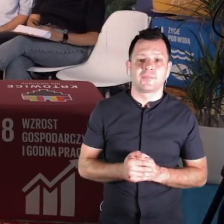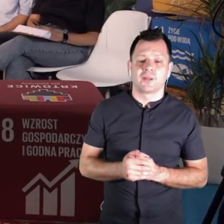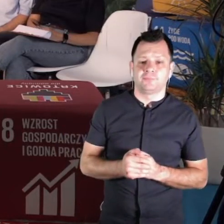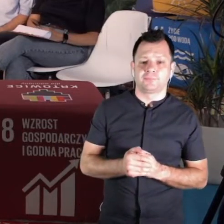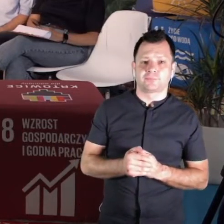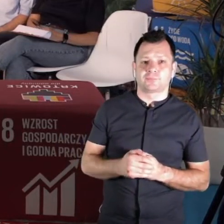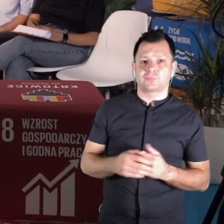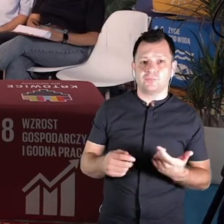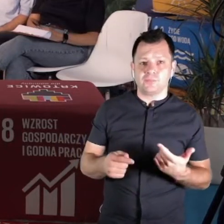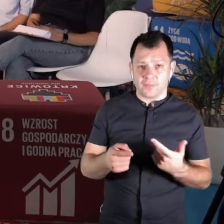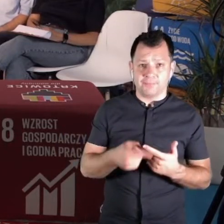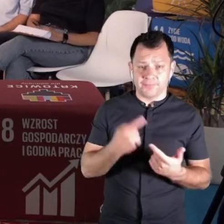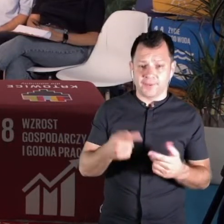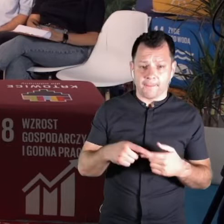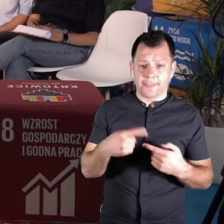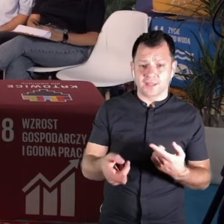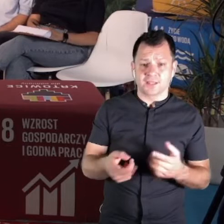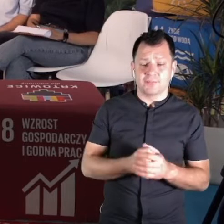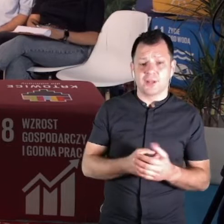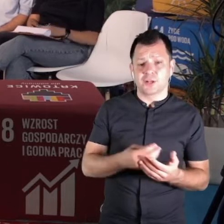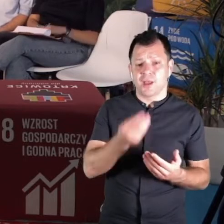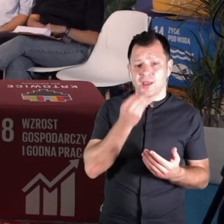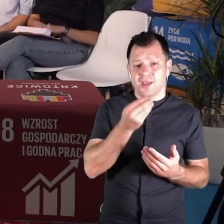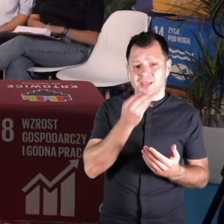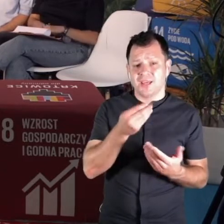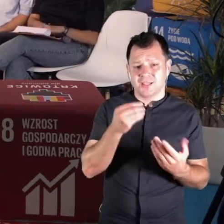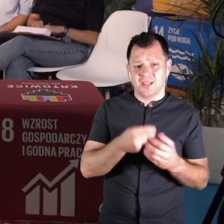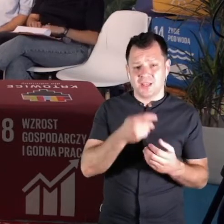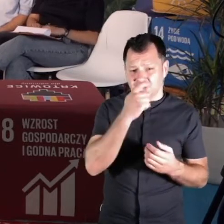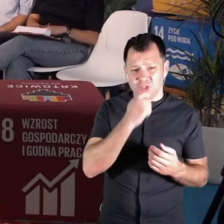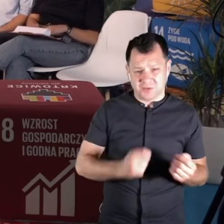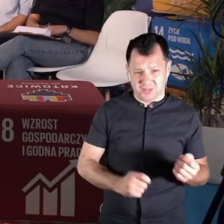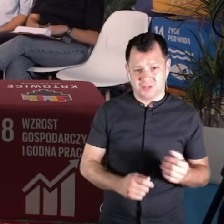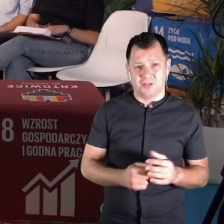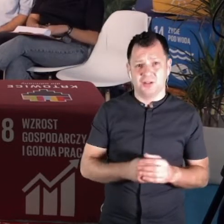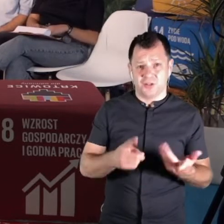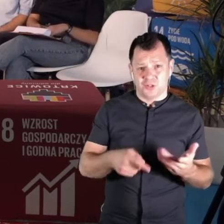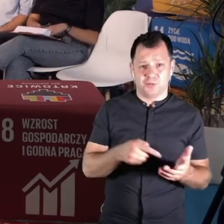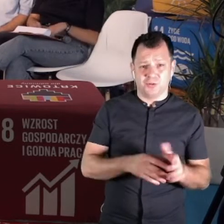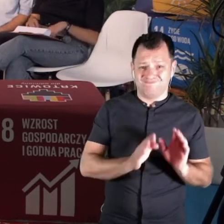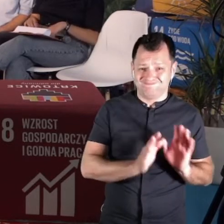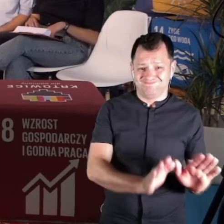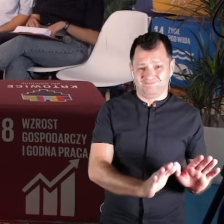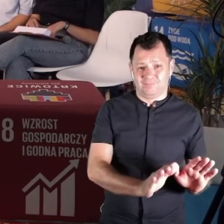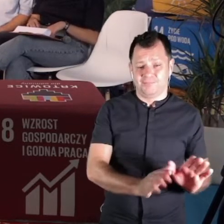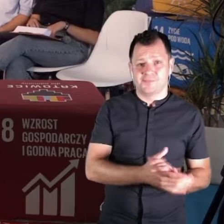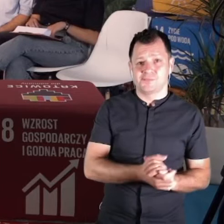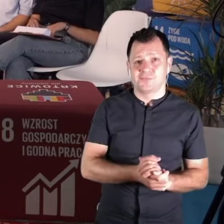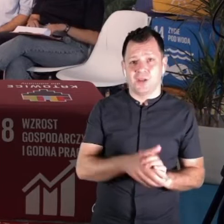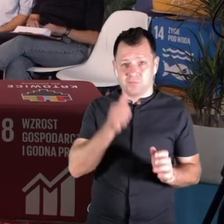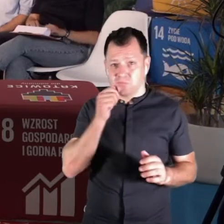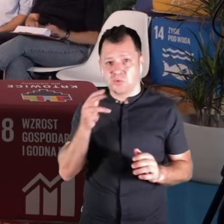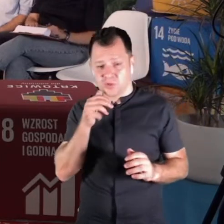better use of it and don't waste it in everyday life. And from this testing, we have